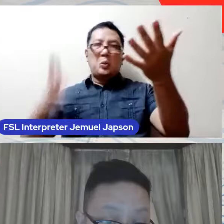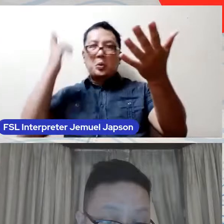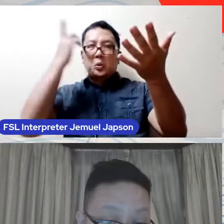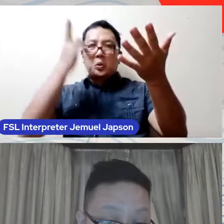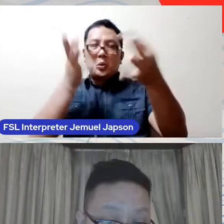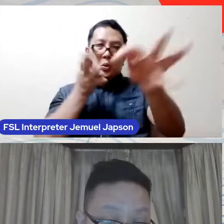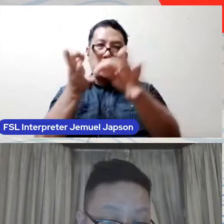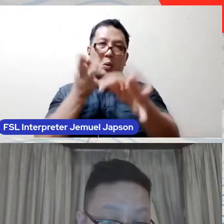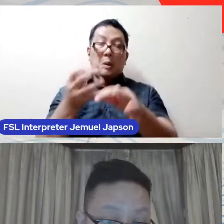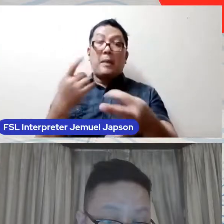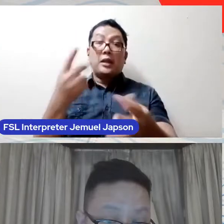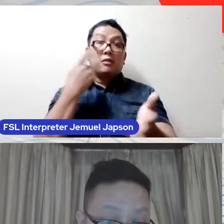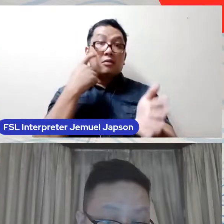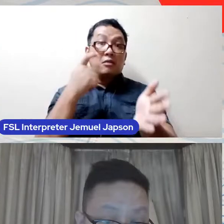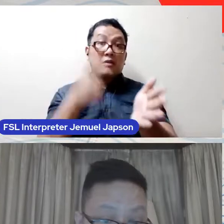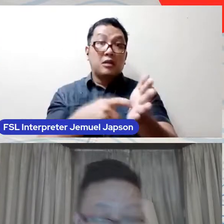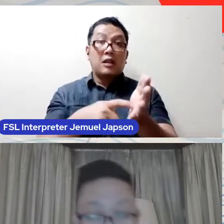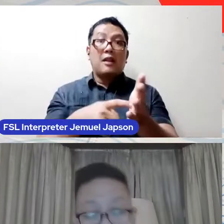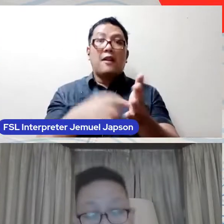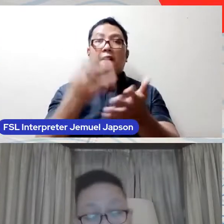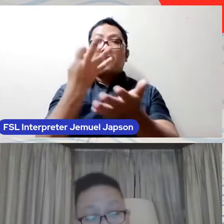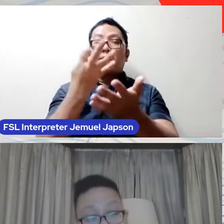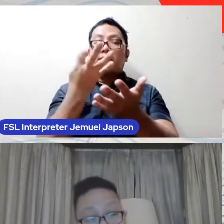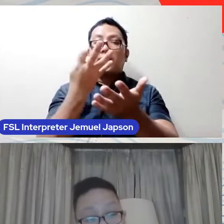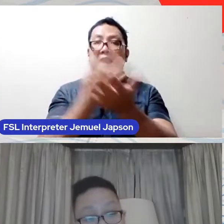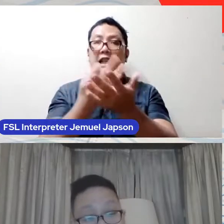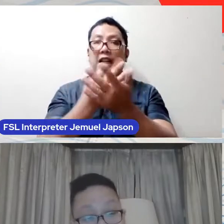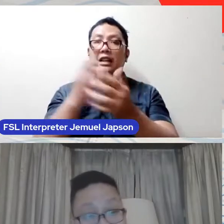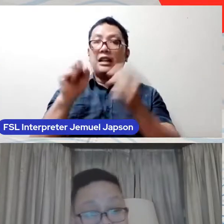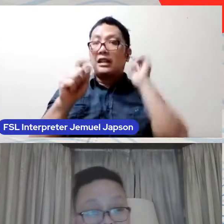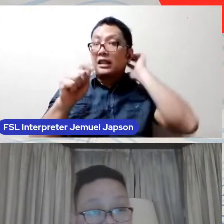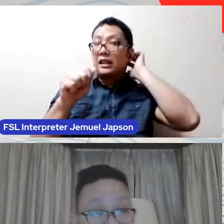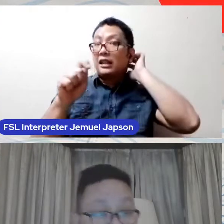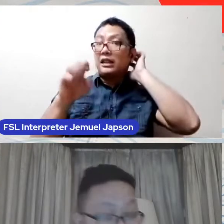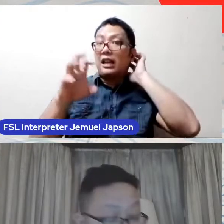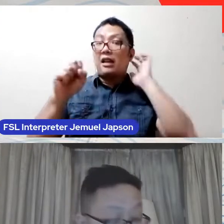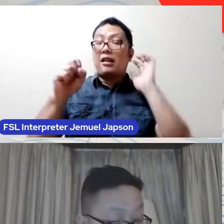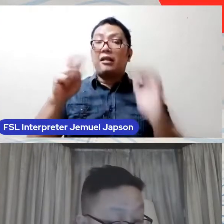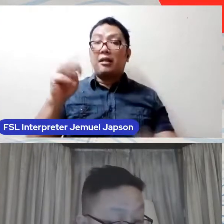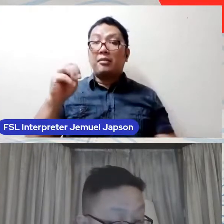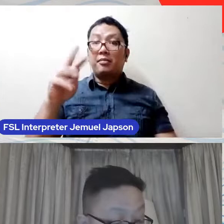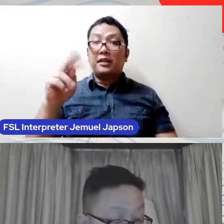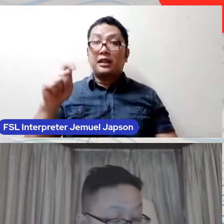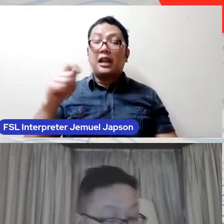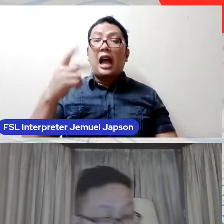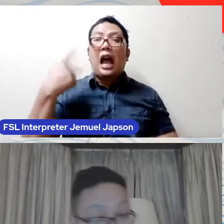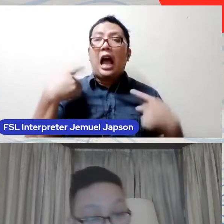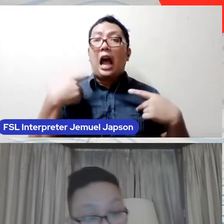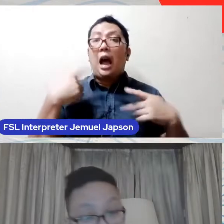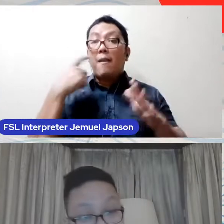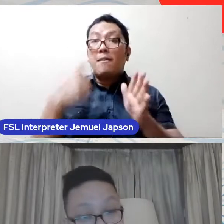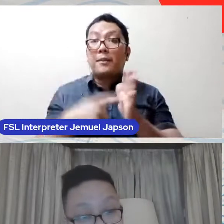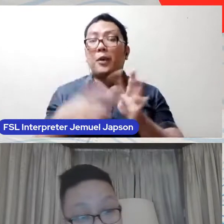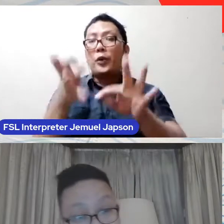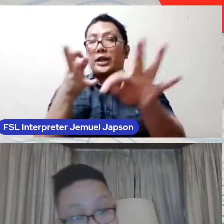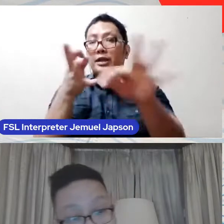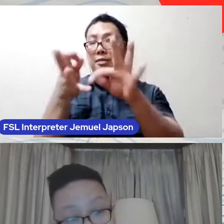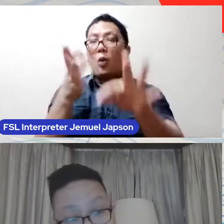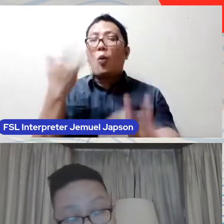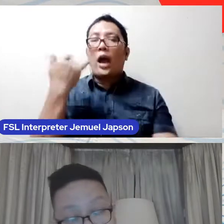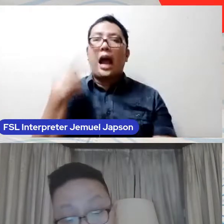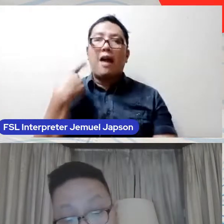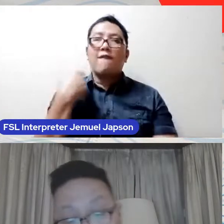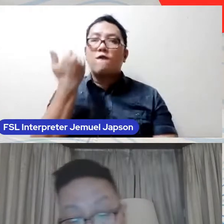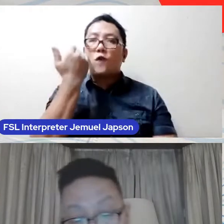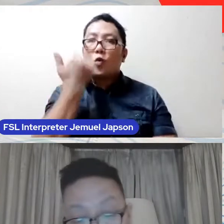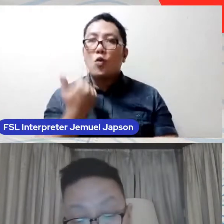kayo ng financial statements, if you are familiar, di ba po may notes? Kaya po may notes kasi yun yung nagpapaliwanag bakit may kulang, bakit may sobra. Same